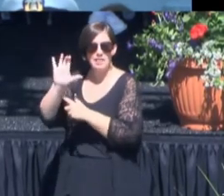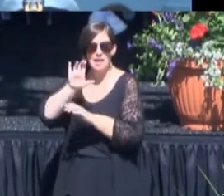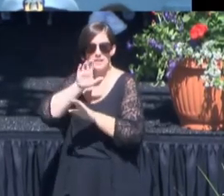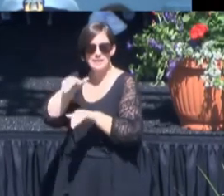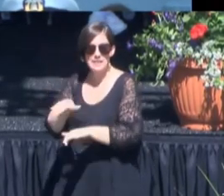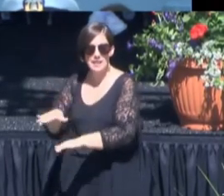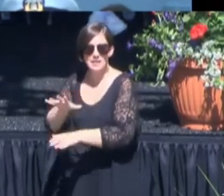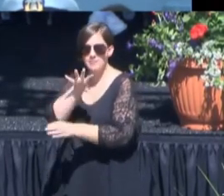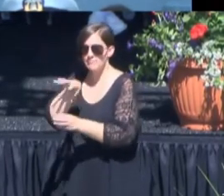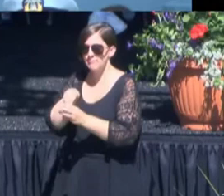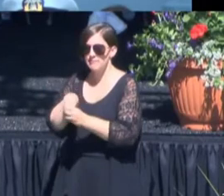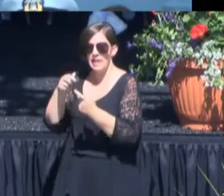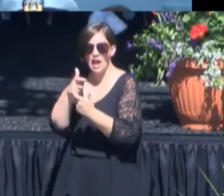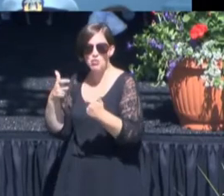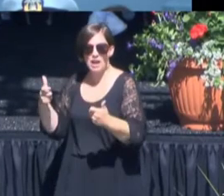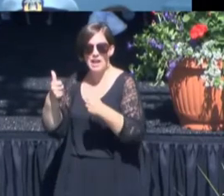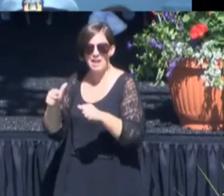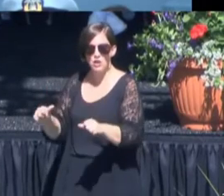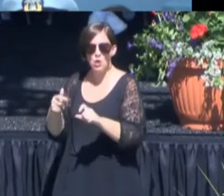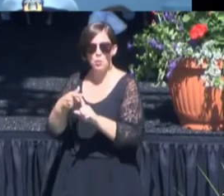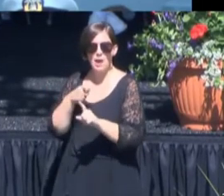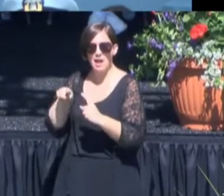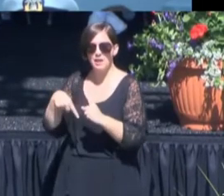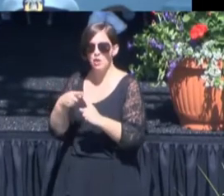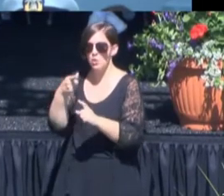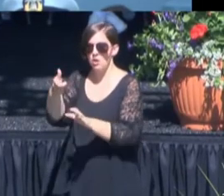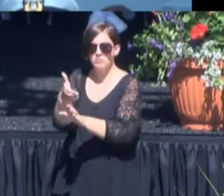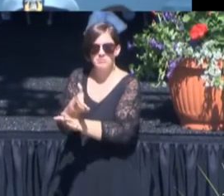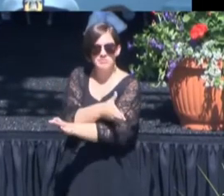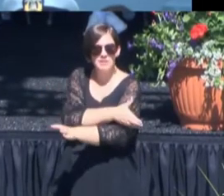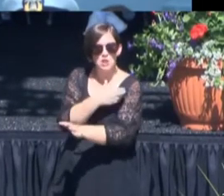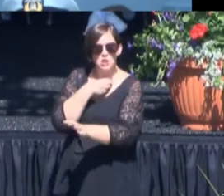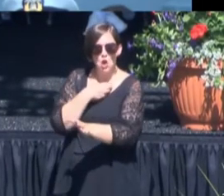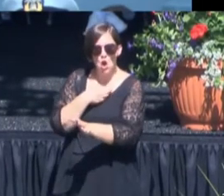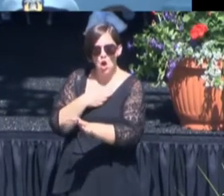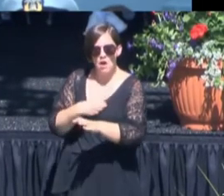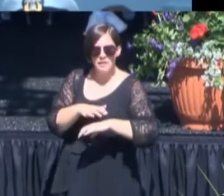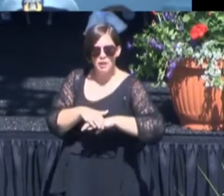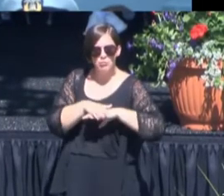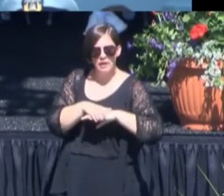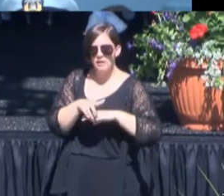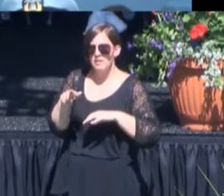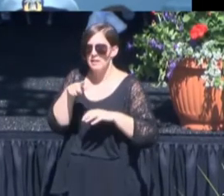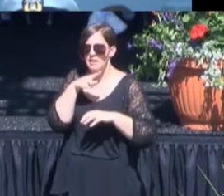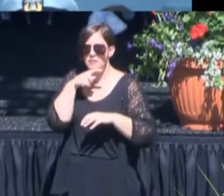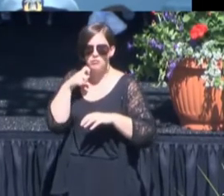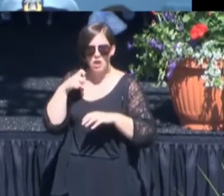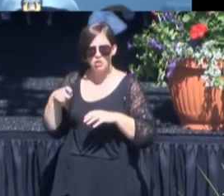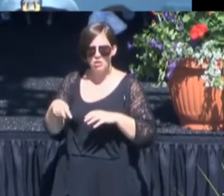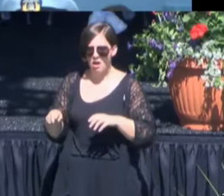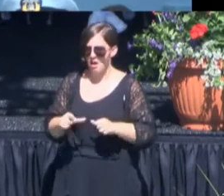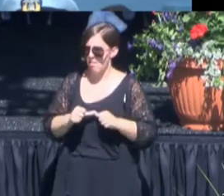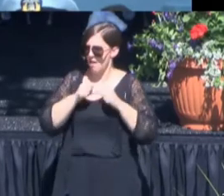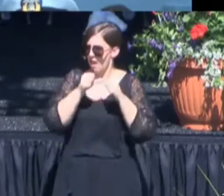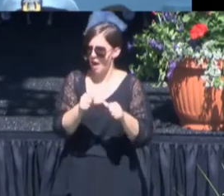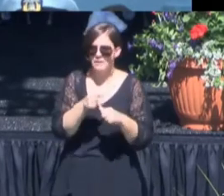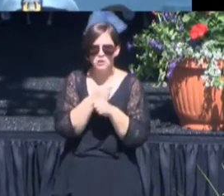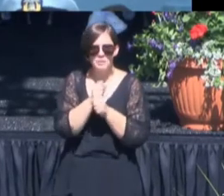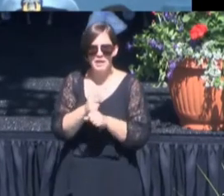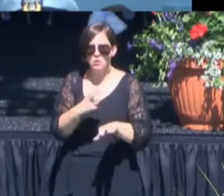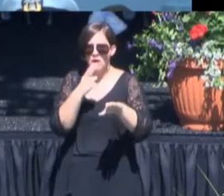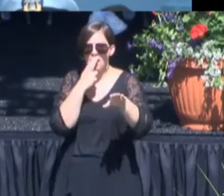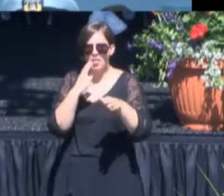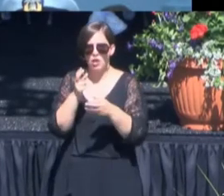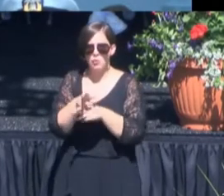effort when your predecessors kept a starving Britain and a defeat-ravaged Russia alive long enough to ensure Hitler's